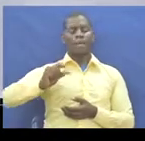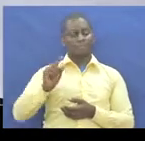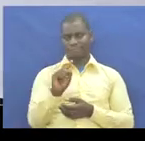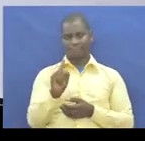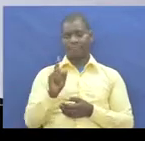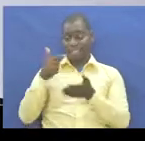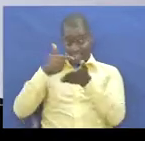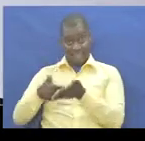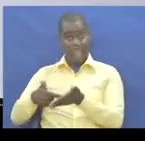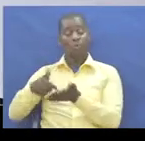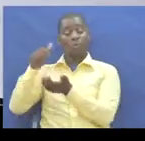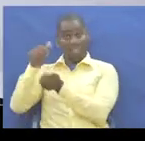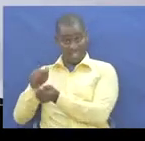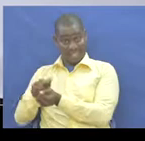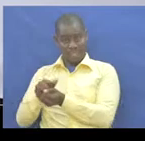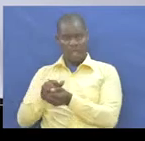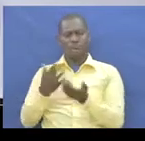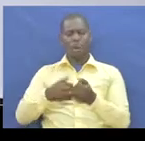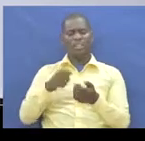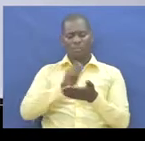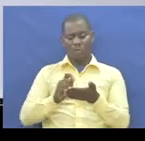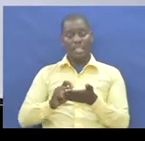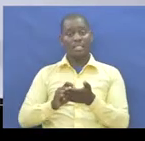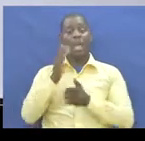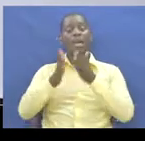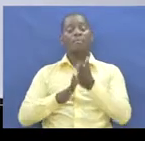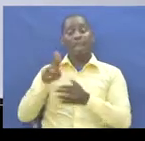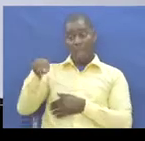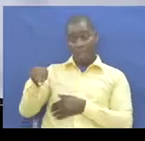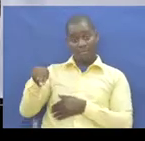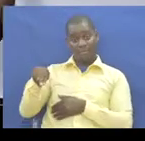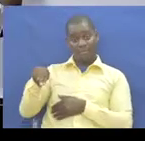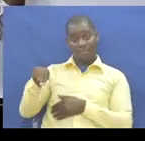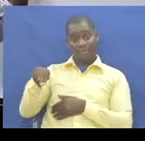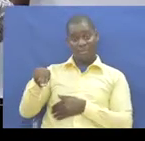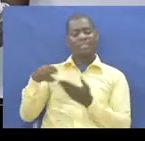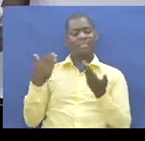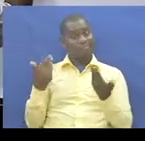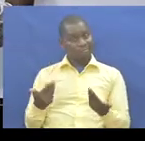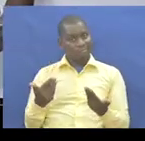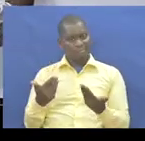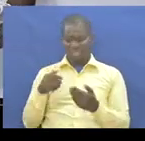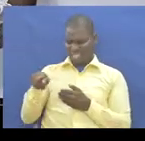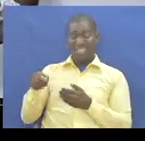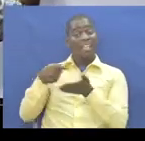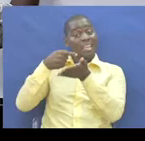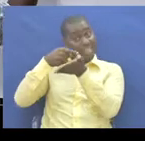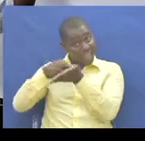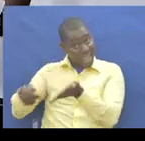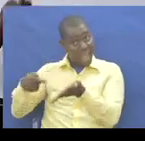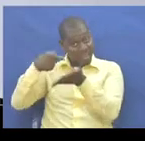unit. But if you write with the capital letter, you mean the name. Because this Newton, which is abbreviated by capital letter